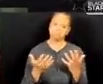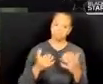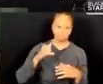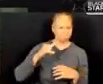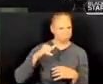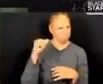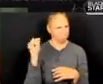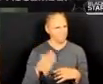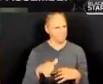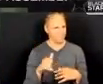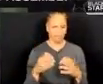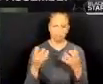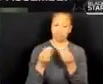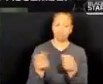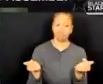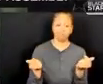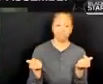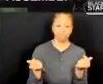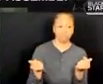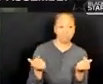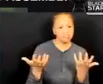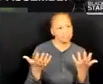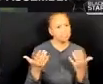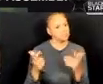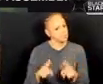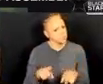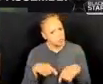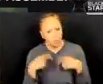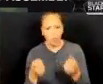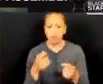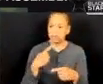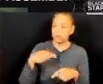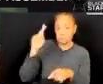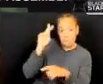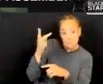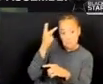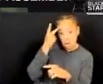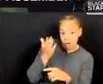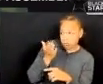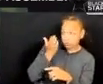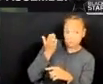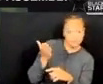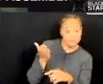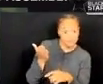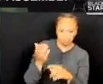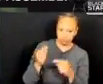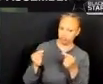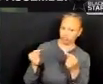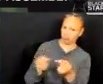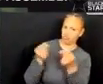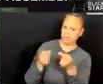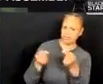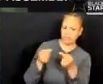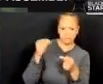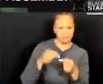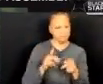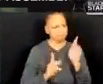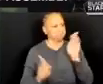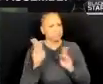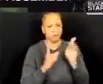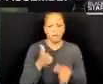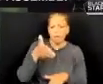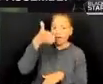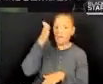as politicians are hurting the people that God won't heal, we say to